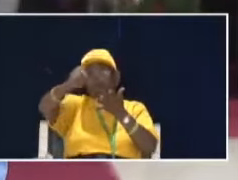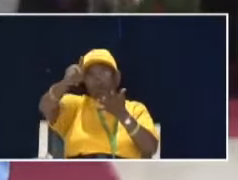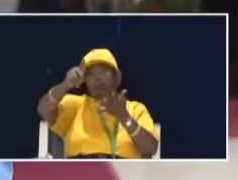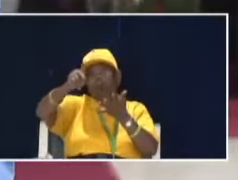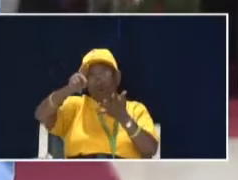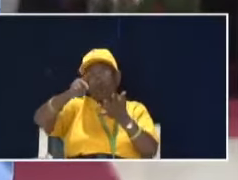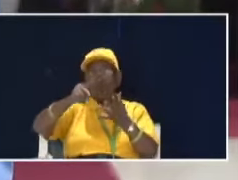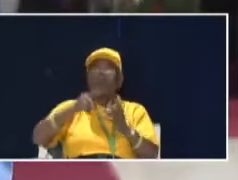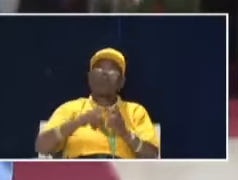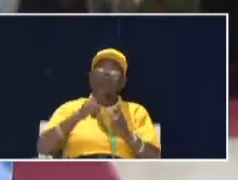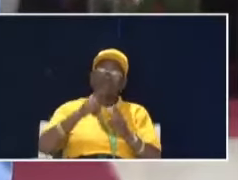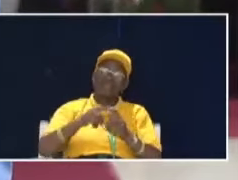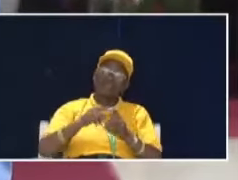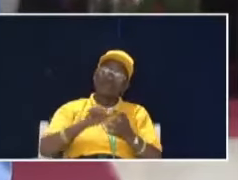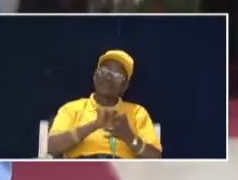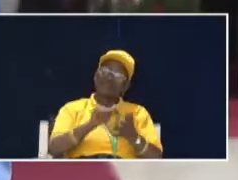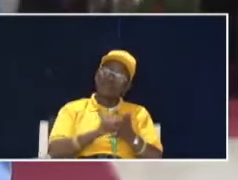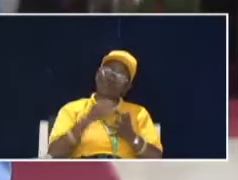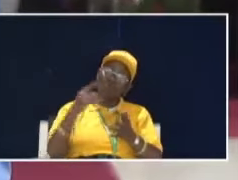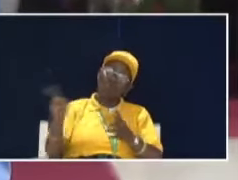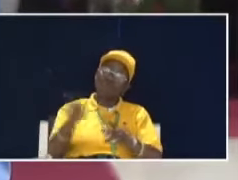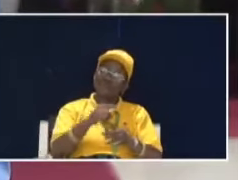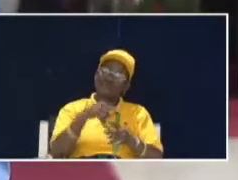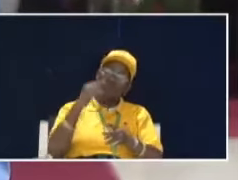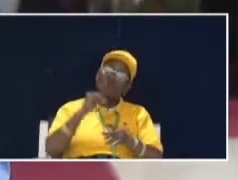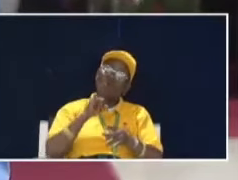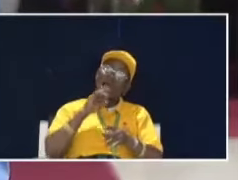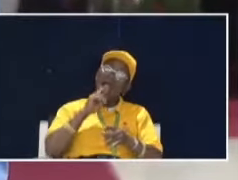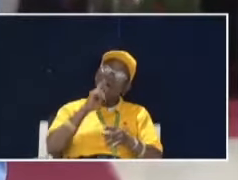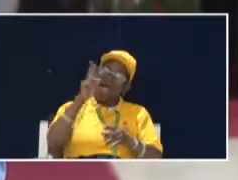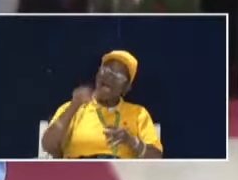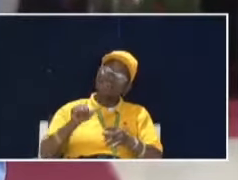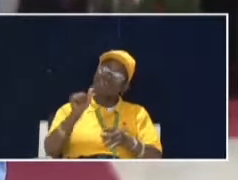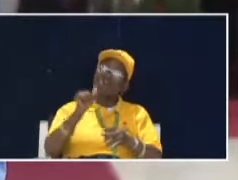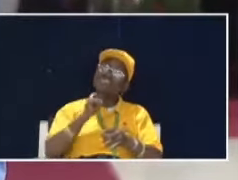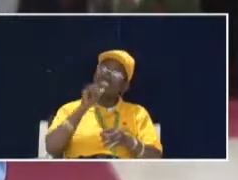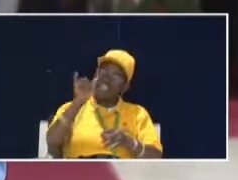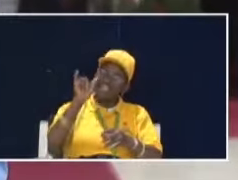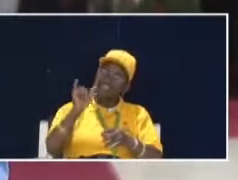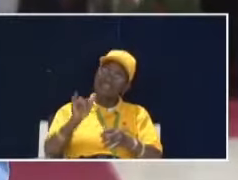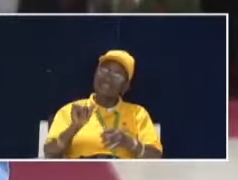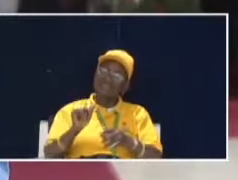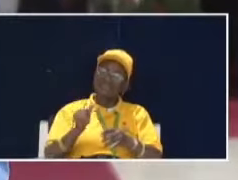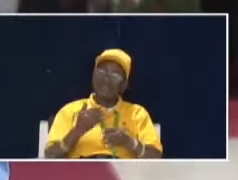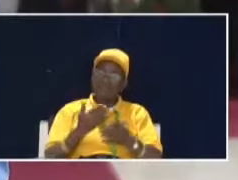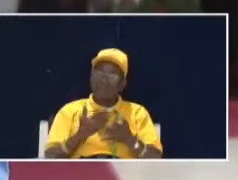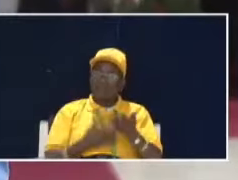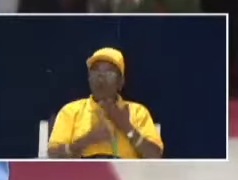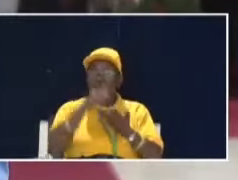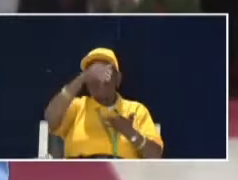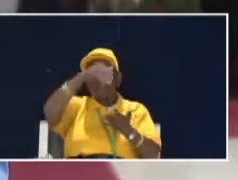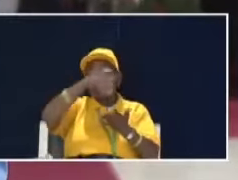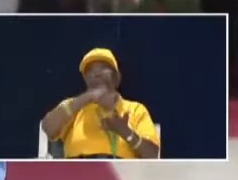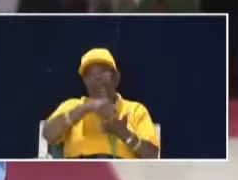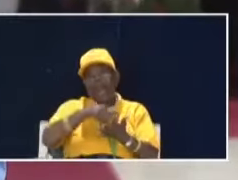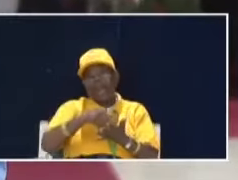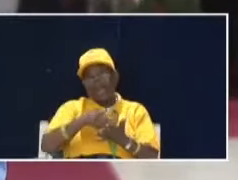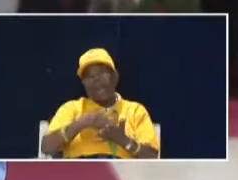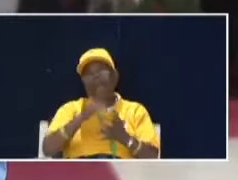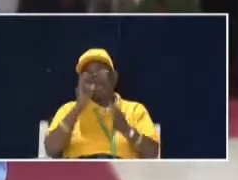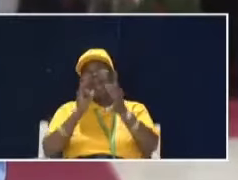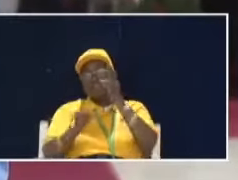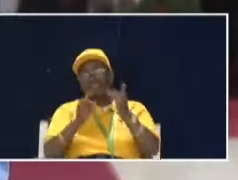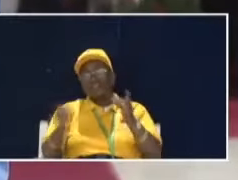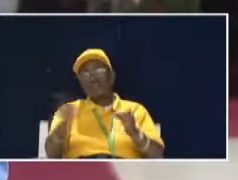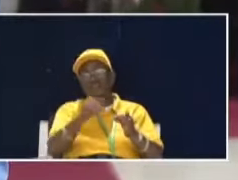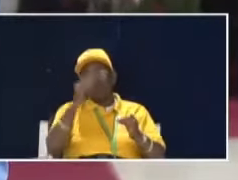And then those of you who are not yet born again, if you know you are still living in sin,